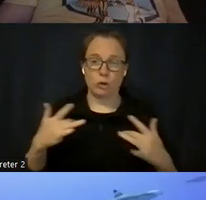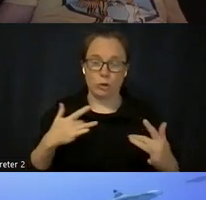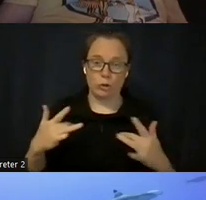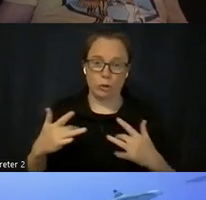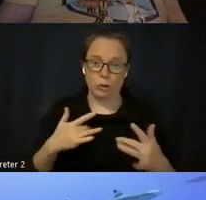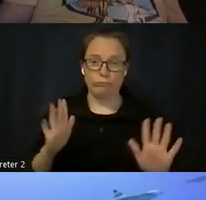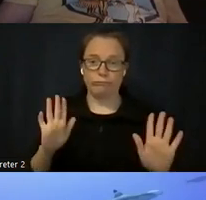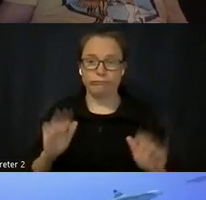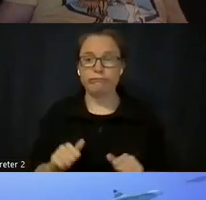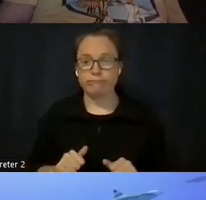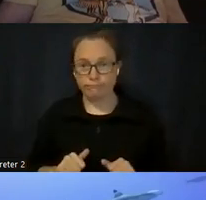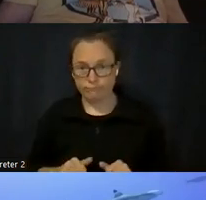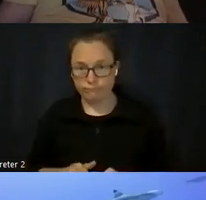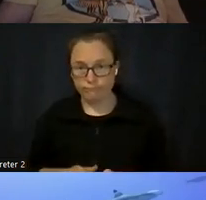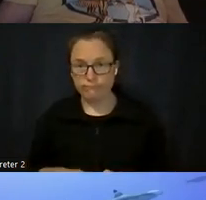There it is.